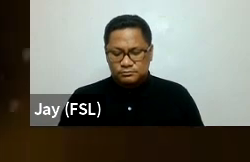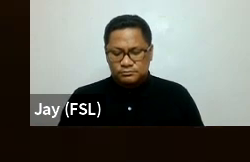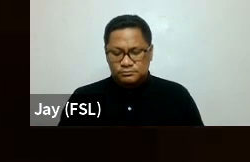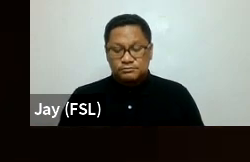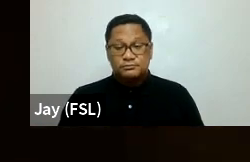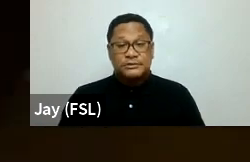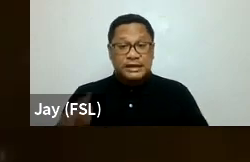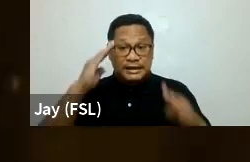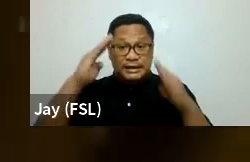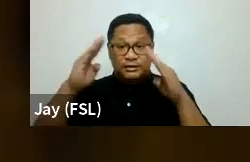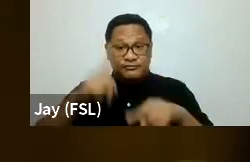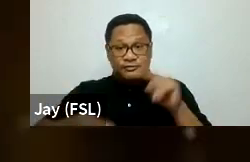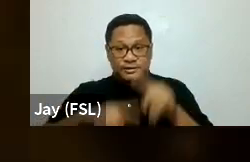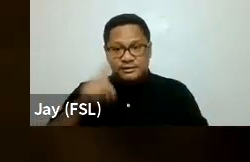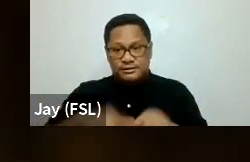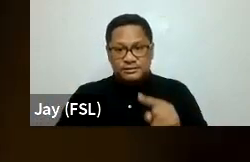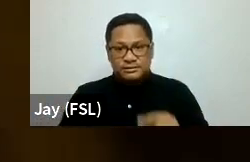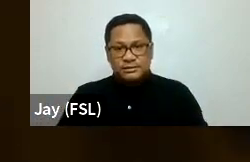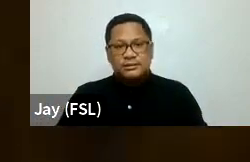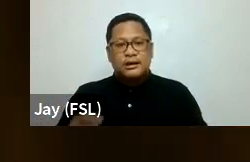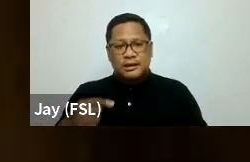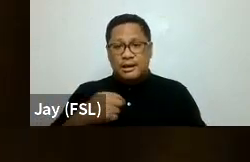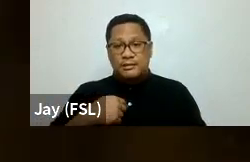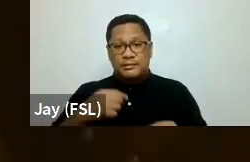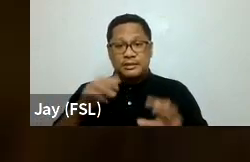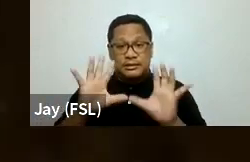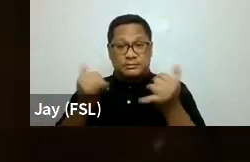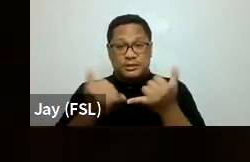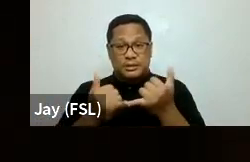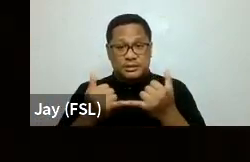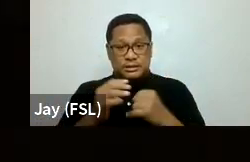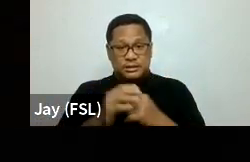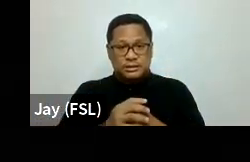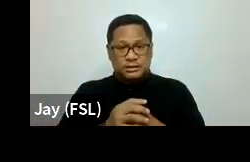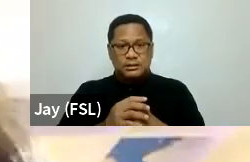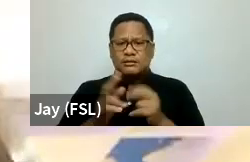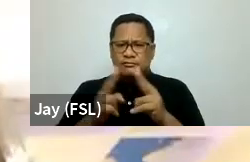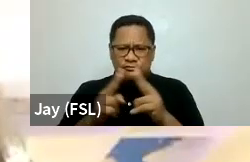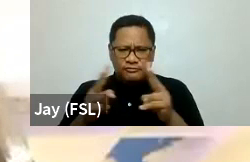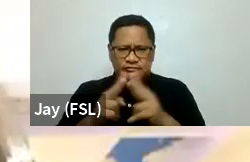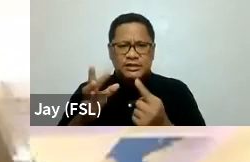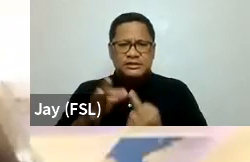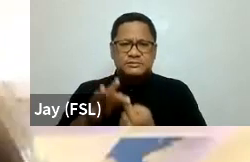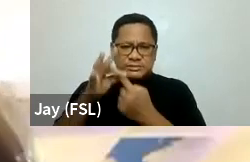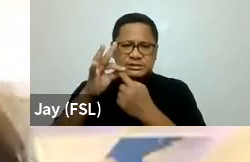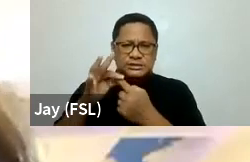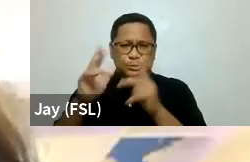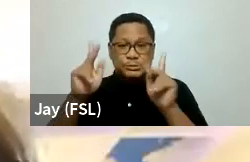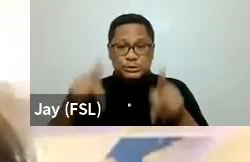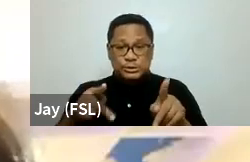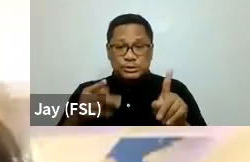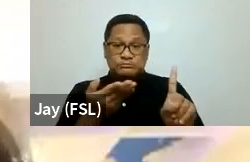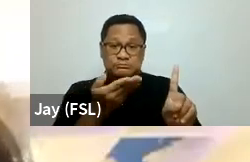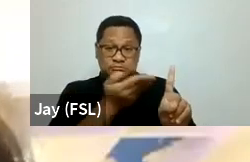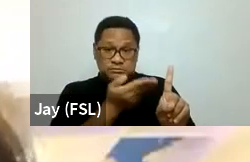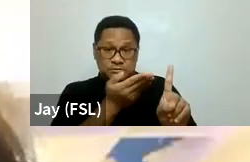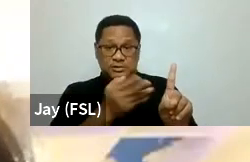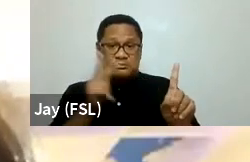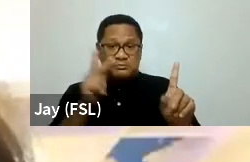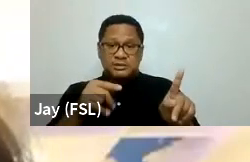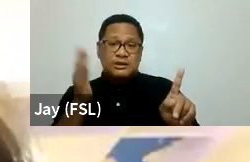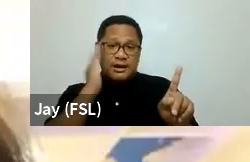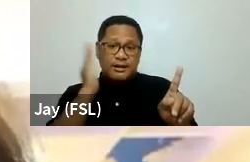Hello friends, I'm in the company of a very special person. He's the only person I